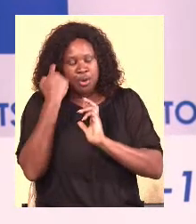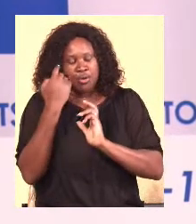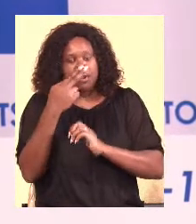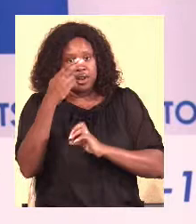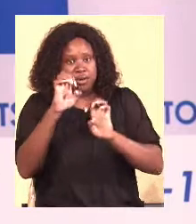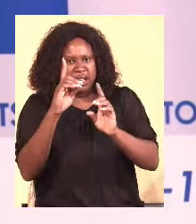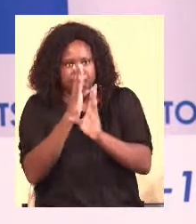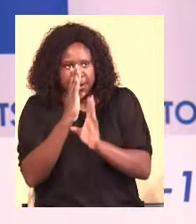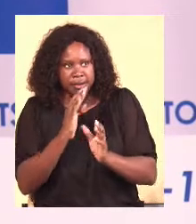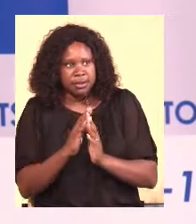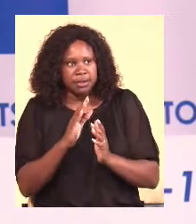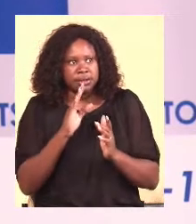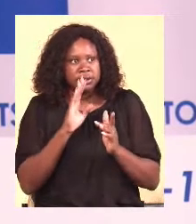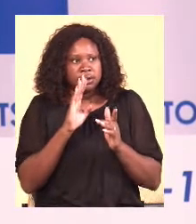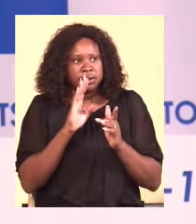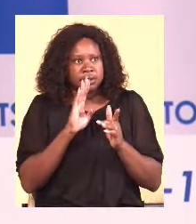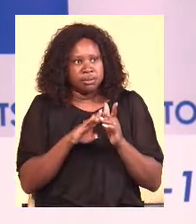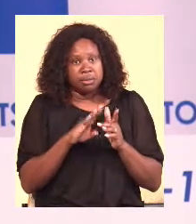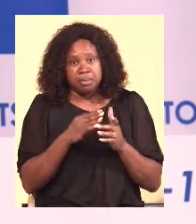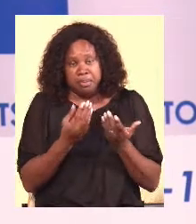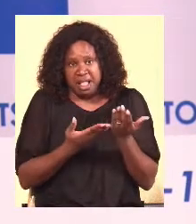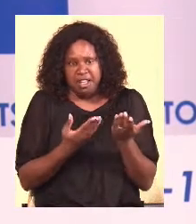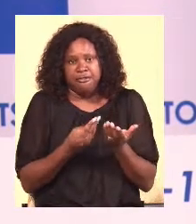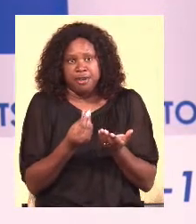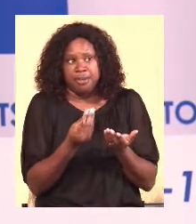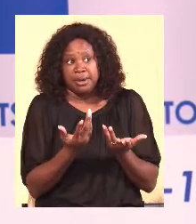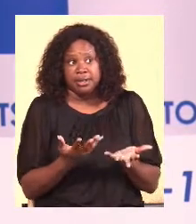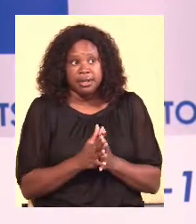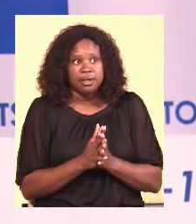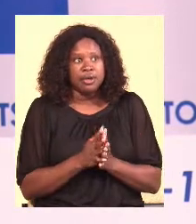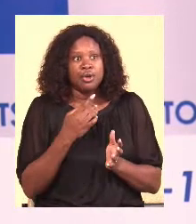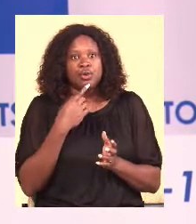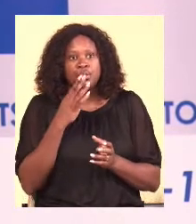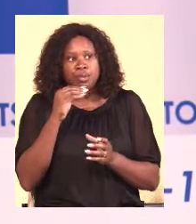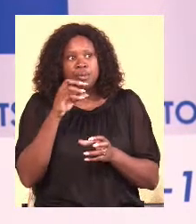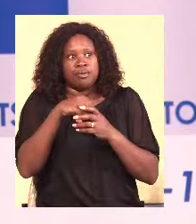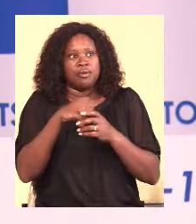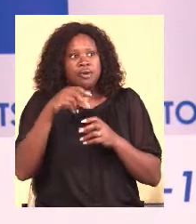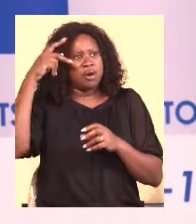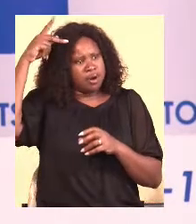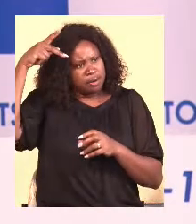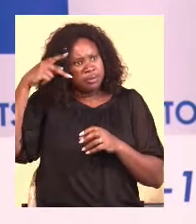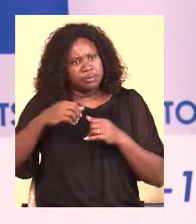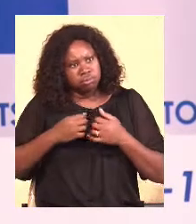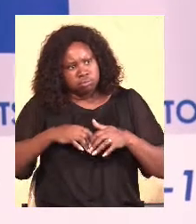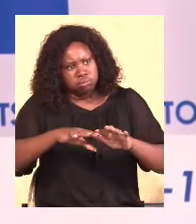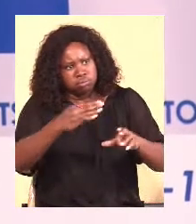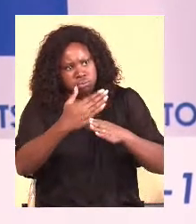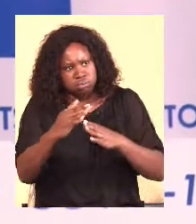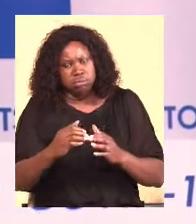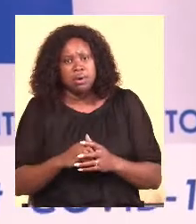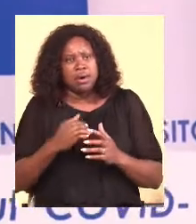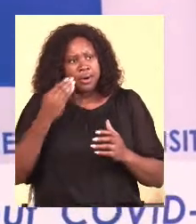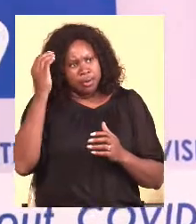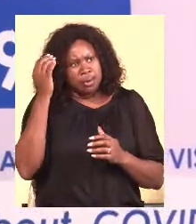especially in terms, it's to do with affordability. You spoke of involving NASFAF in the rollout, and I just wanted to know